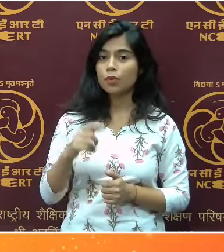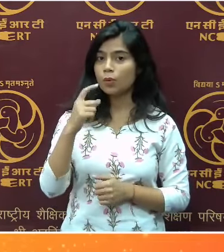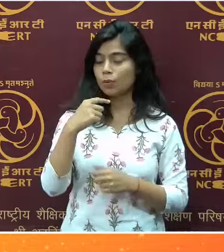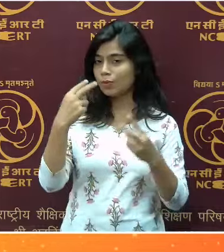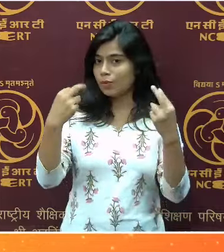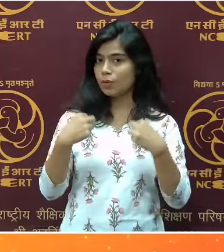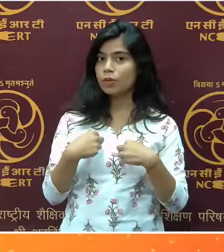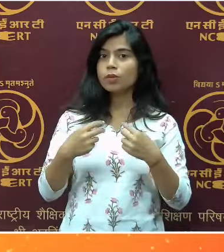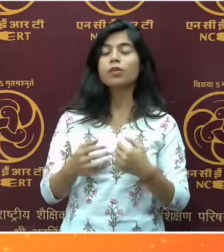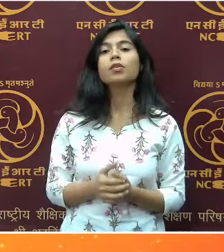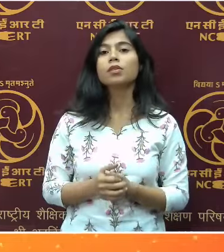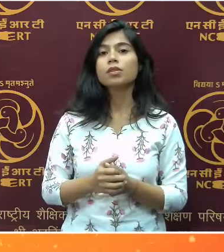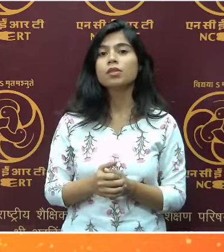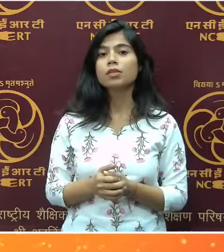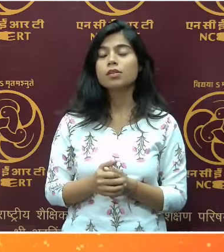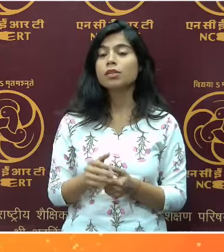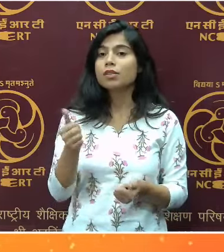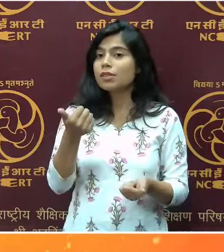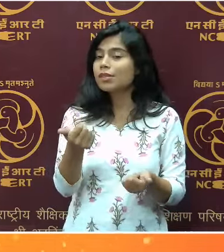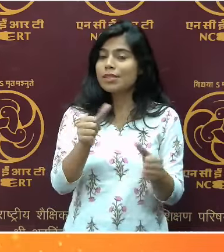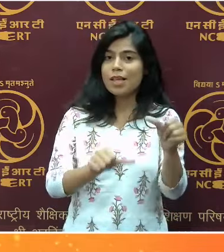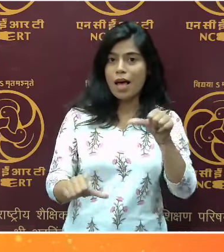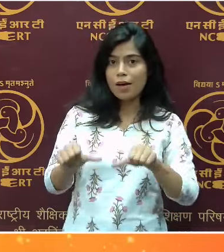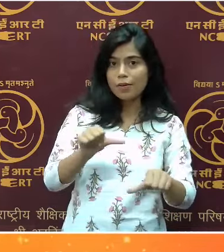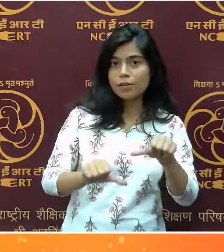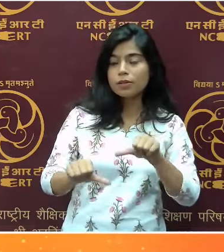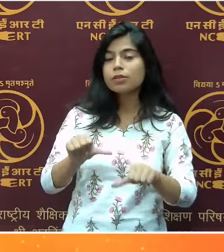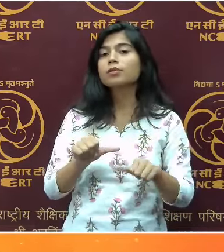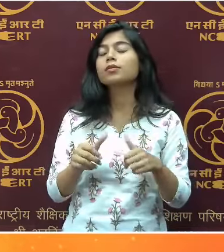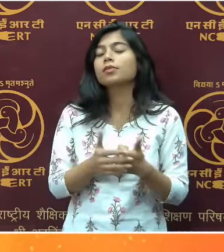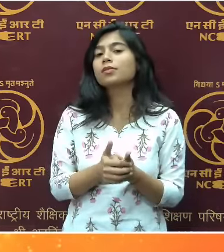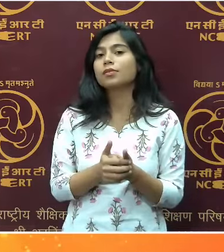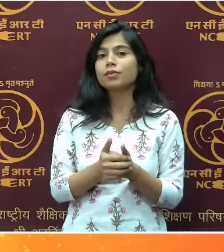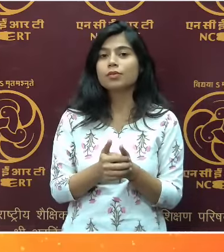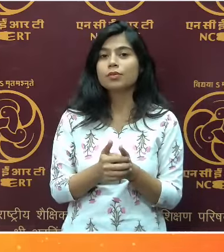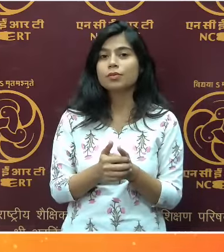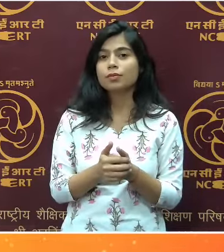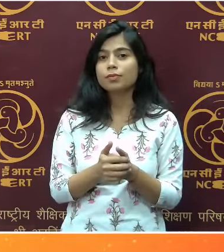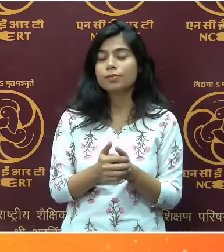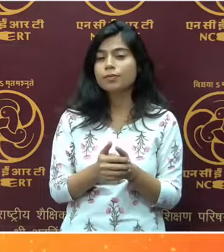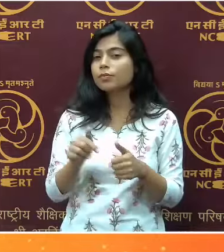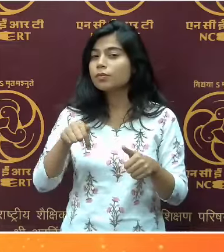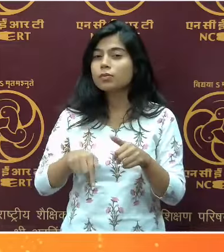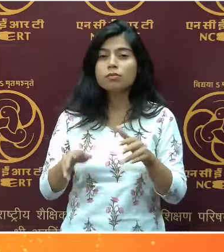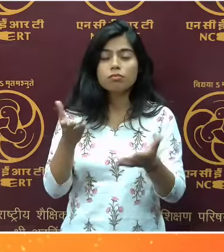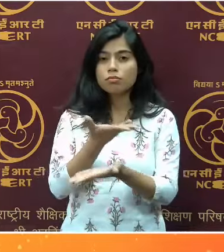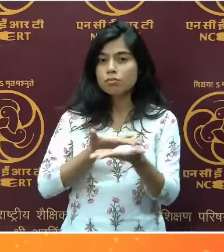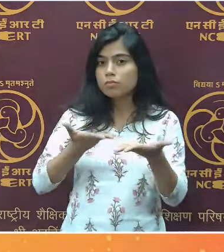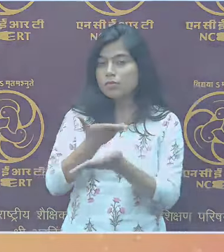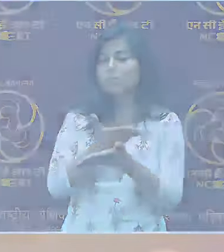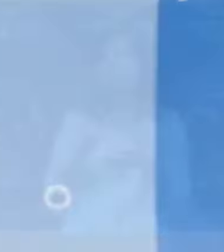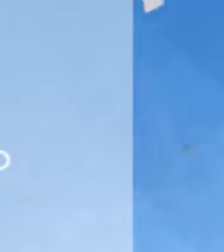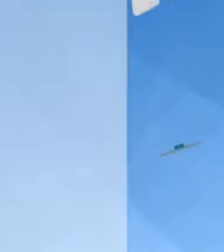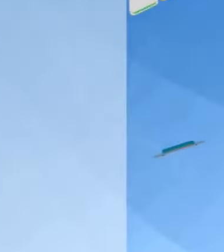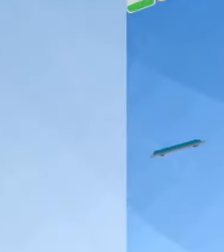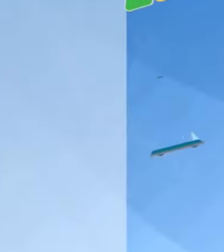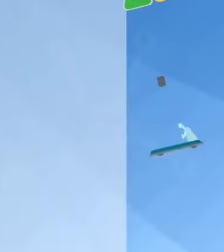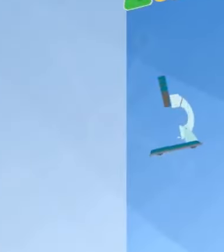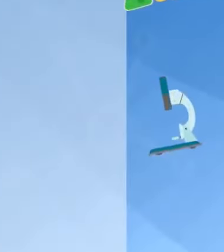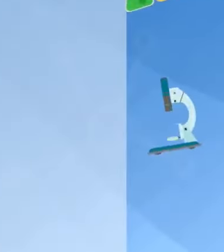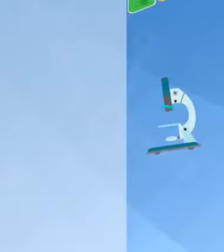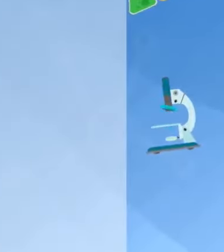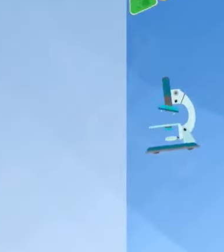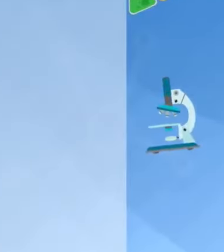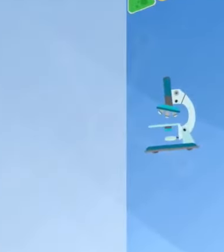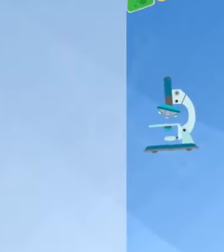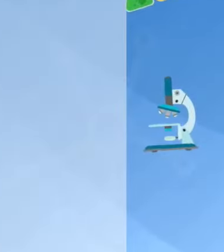this session is for Science 10th Standard students, and the topic that we are going to discuss today in this session is electricity part. First, as we